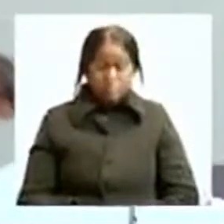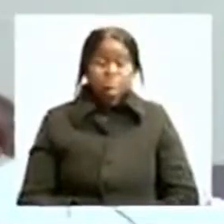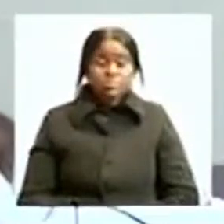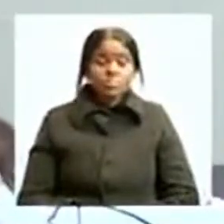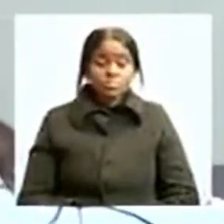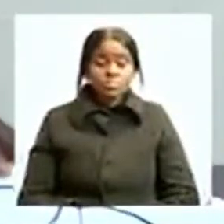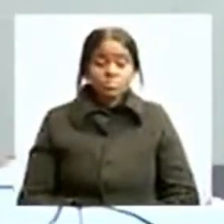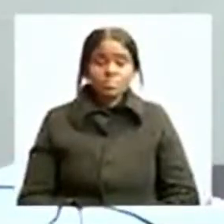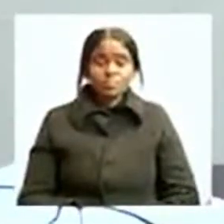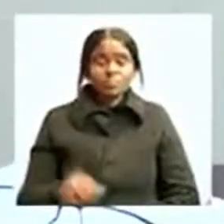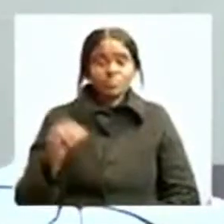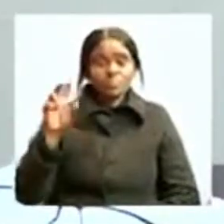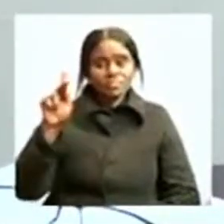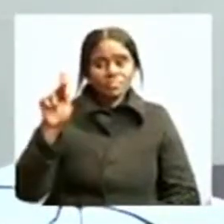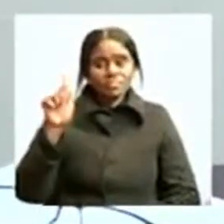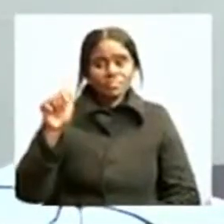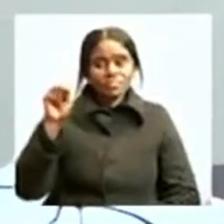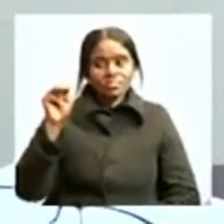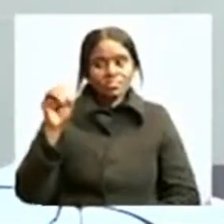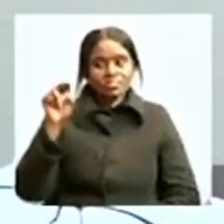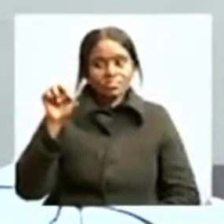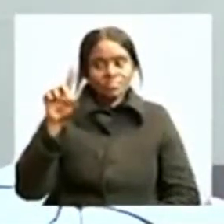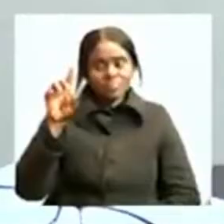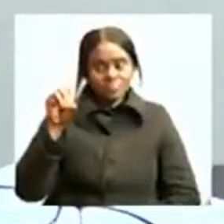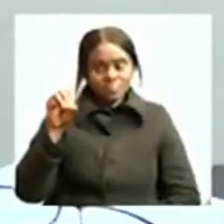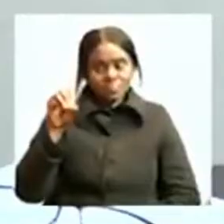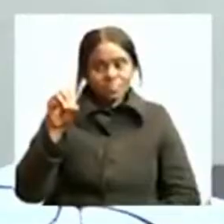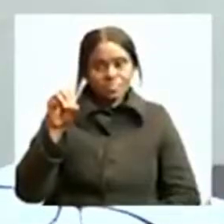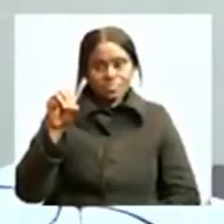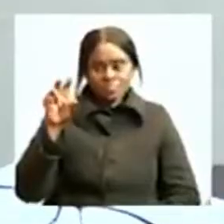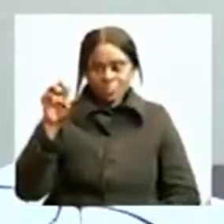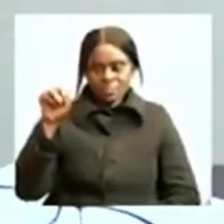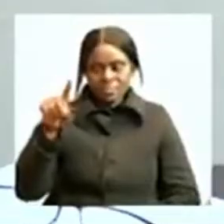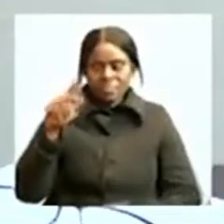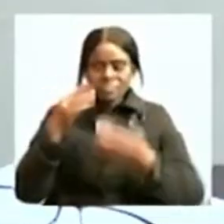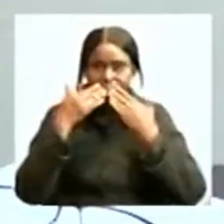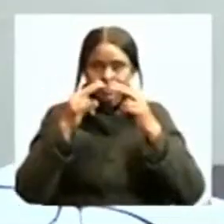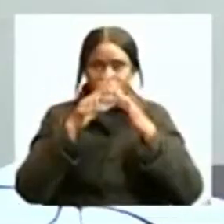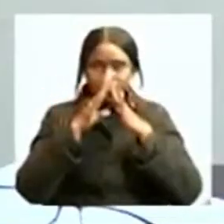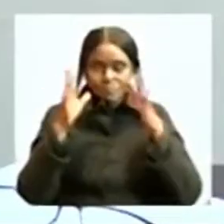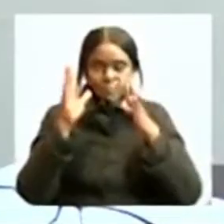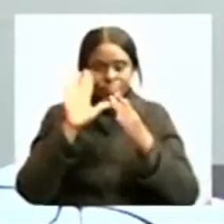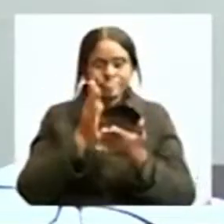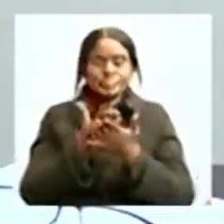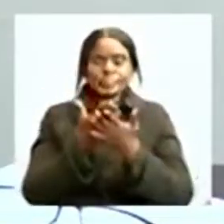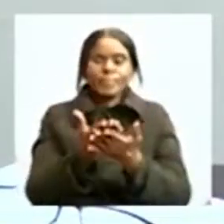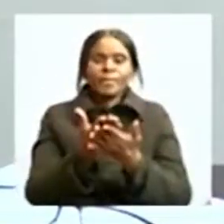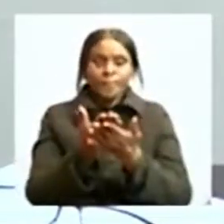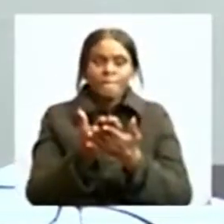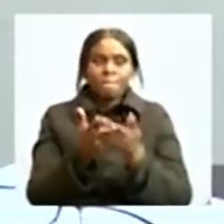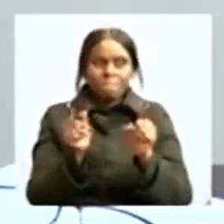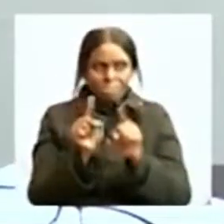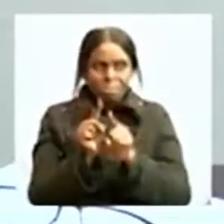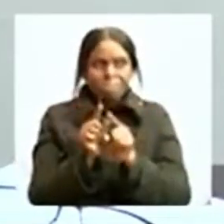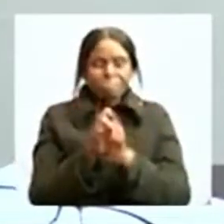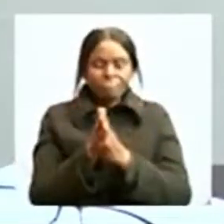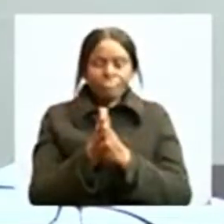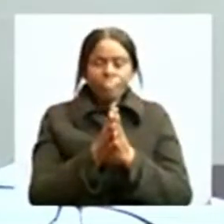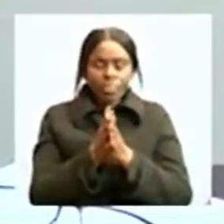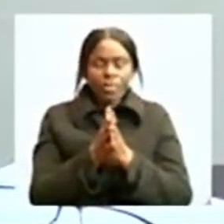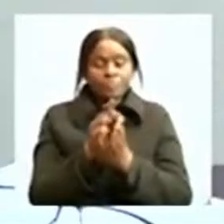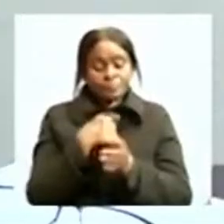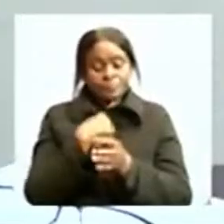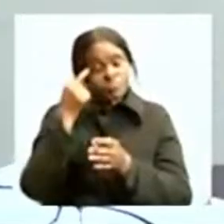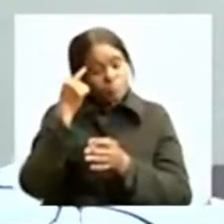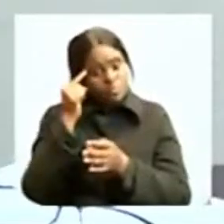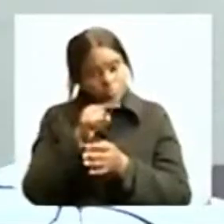Thank you very much, Honorable Kamondo, that passionate presentation. And I think